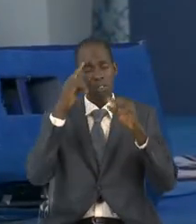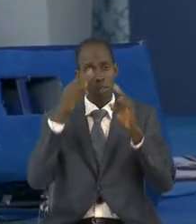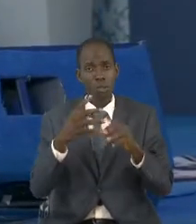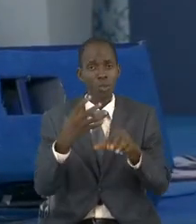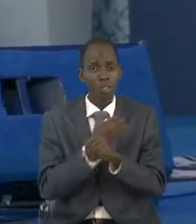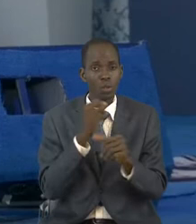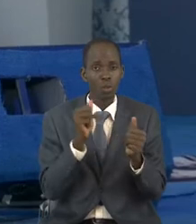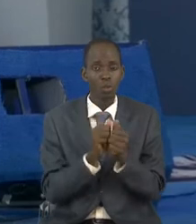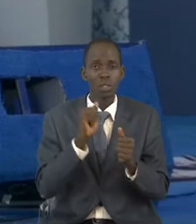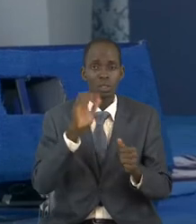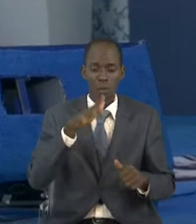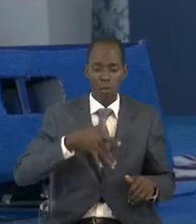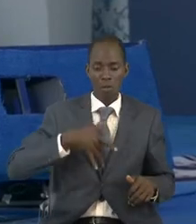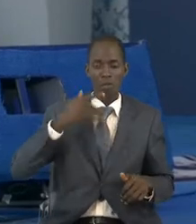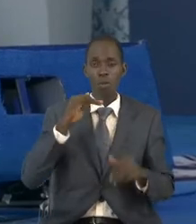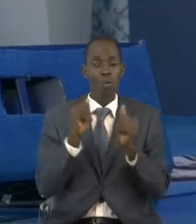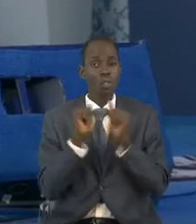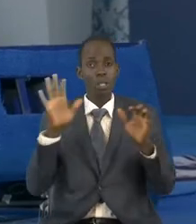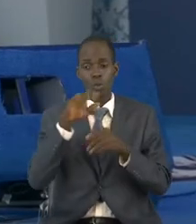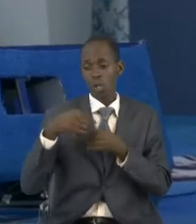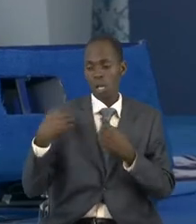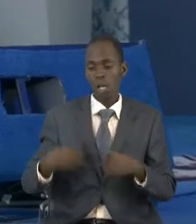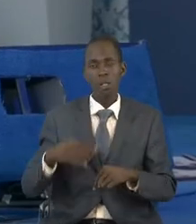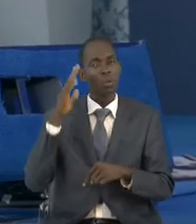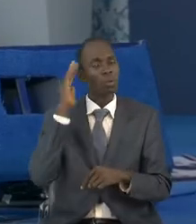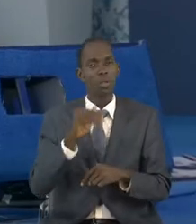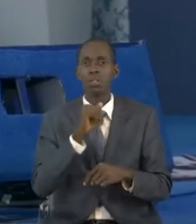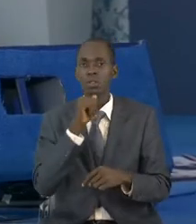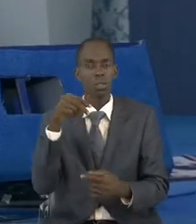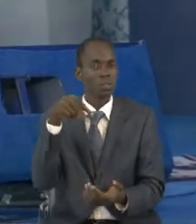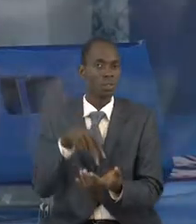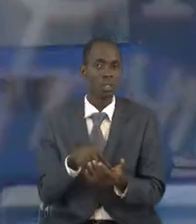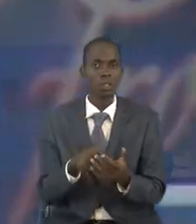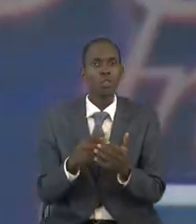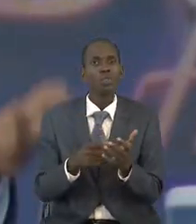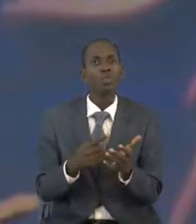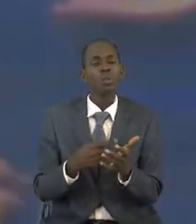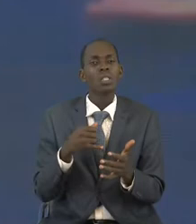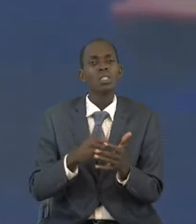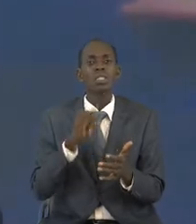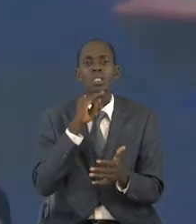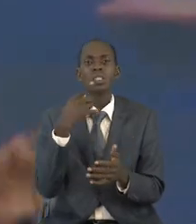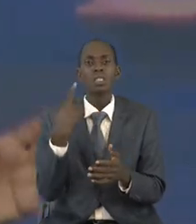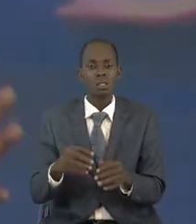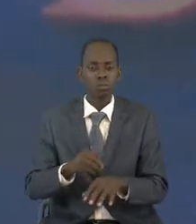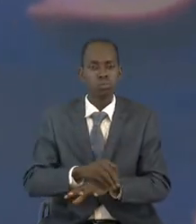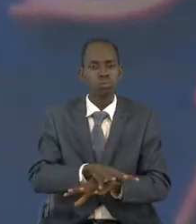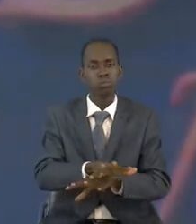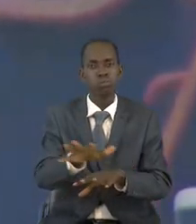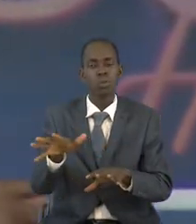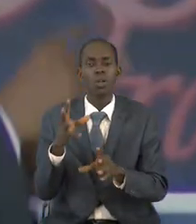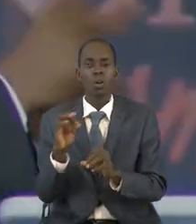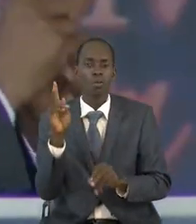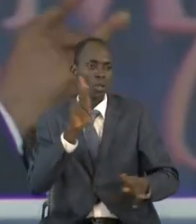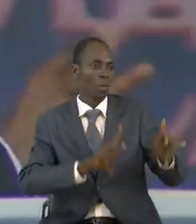heart will not stand. Sometimes it is the influence of a crowd, and every decision you